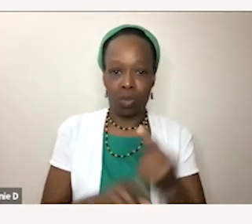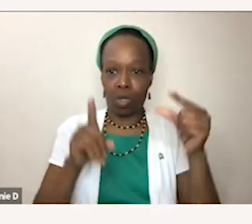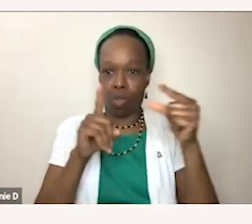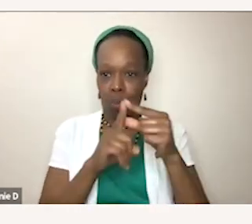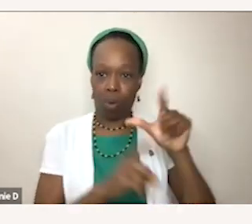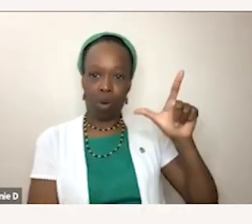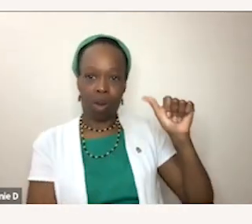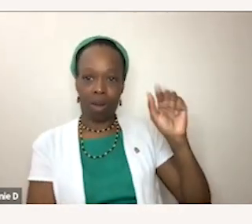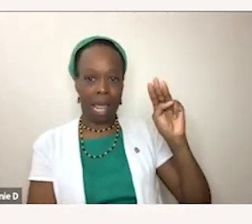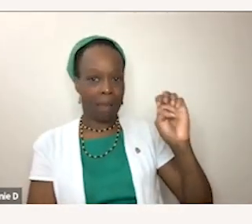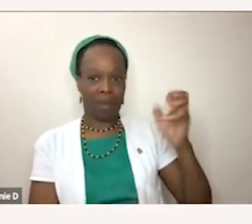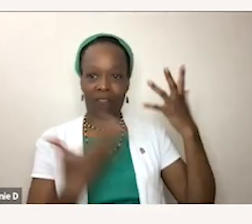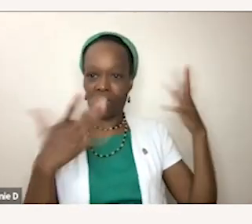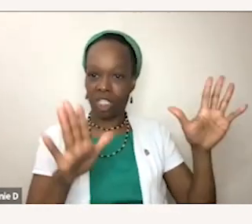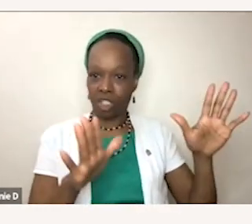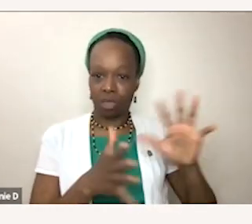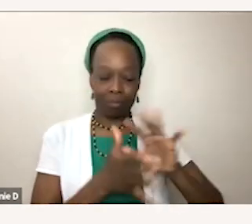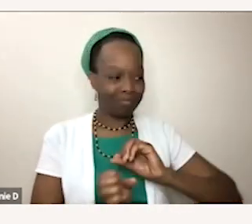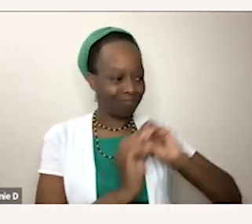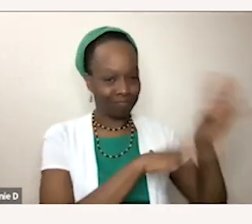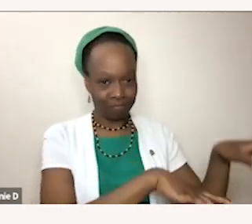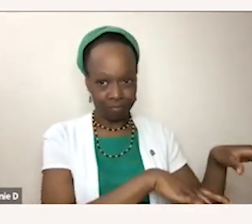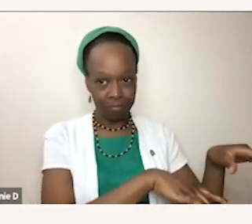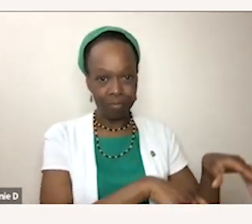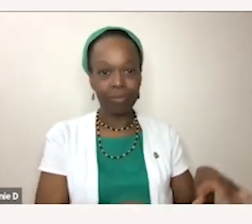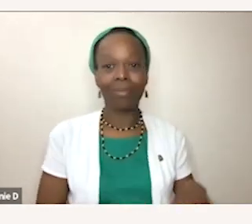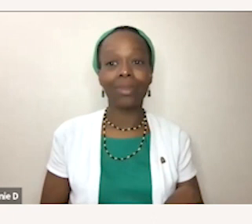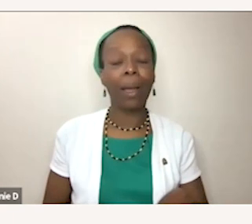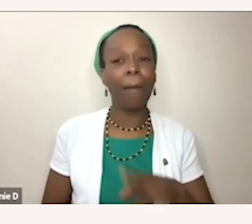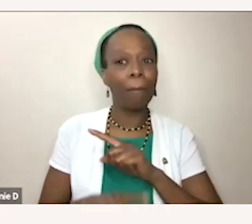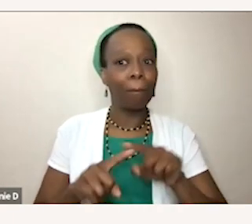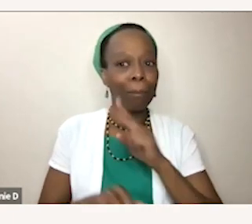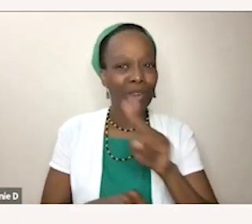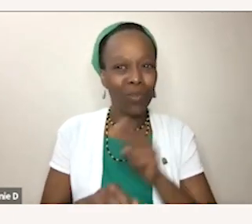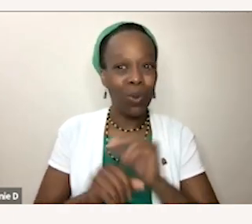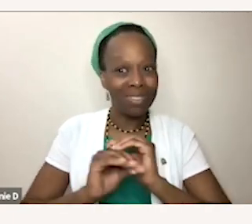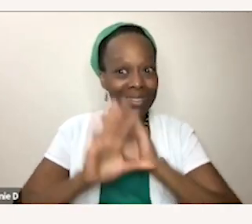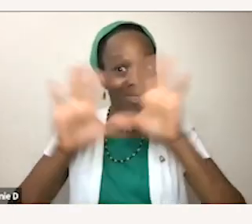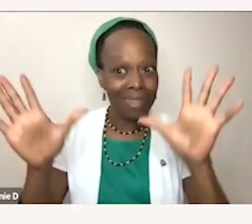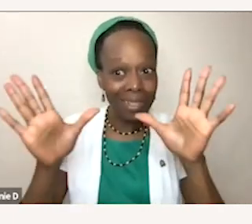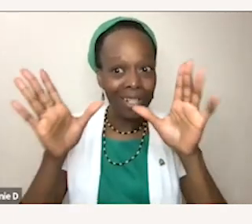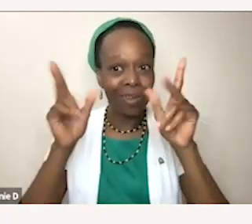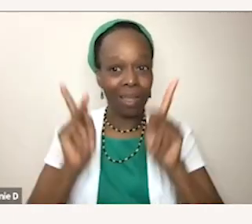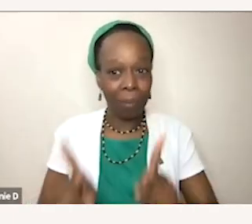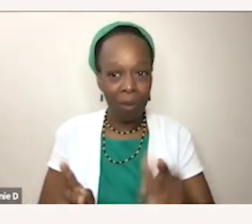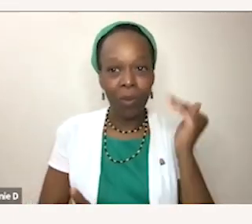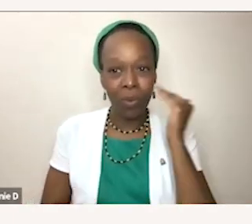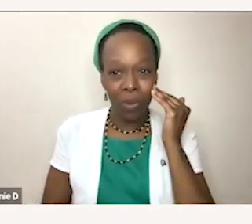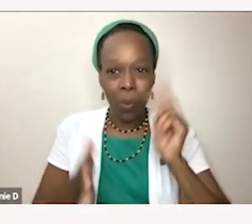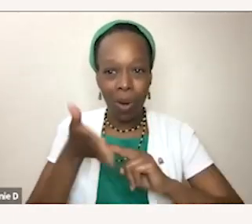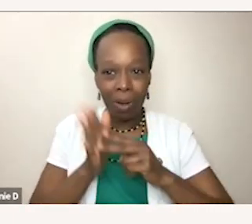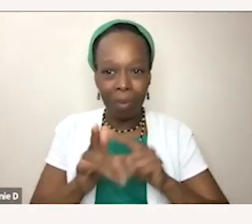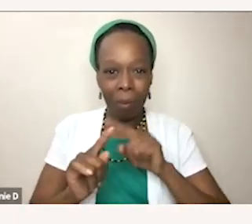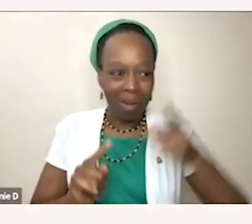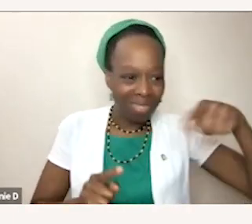very clear that people knew what it meant, and they started using it to describe